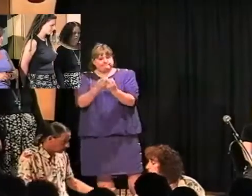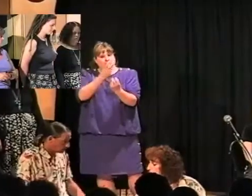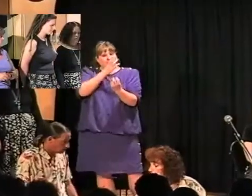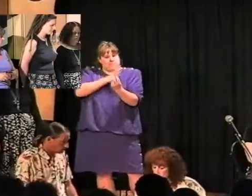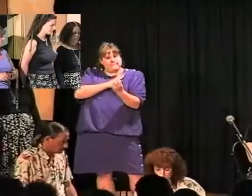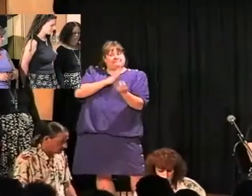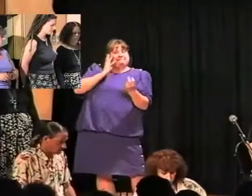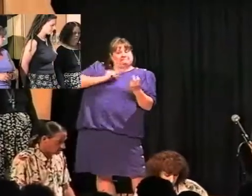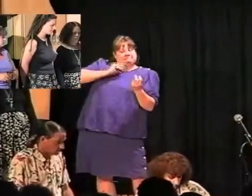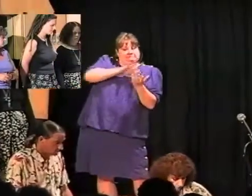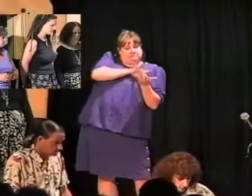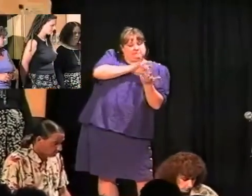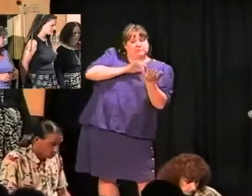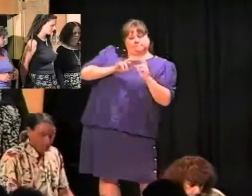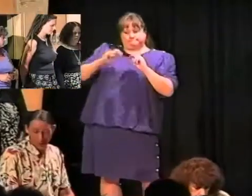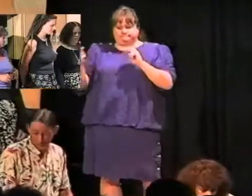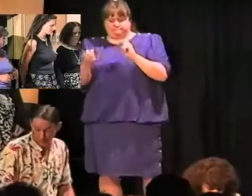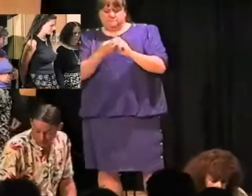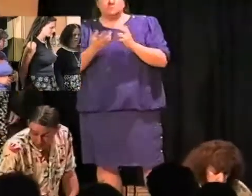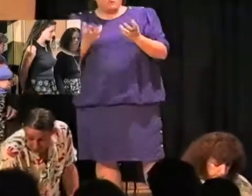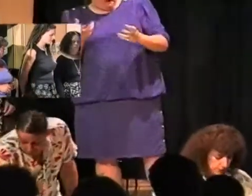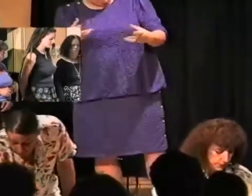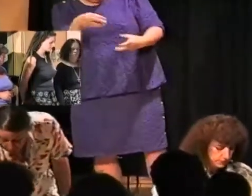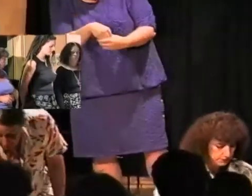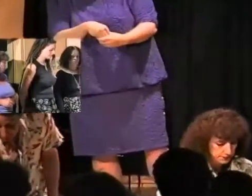take part? No. Okay.